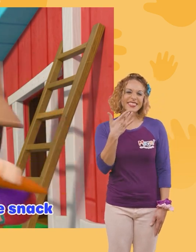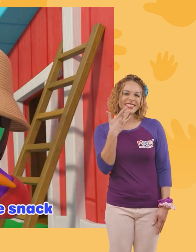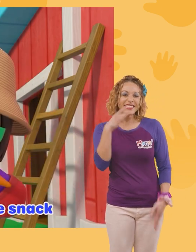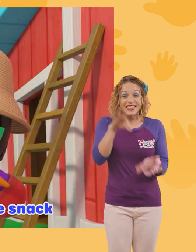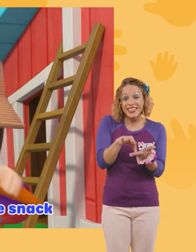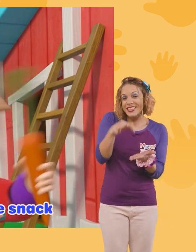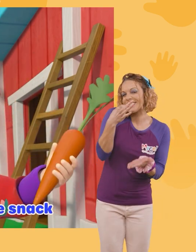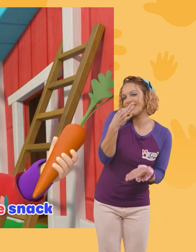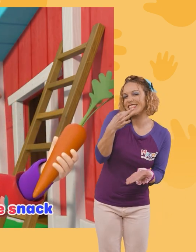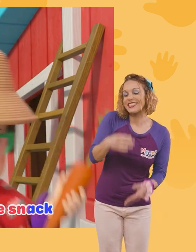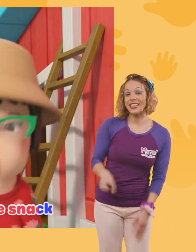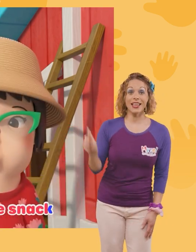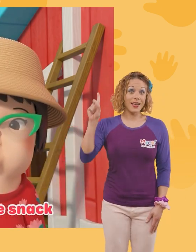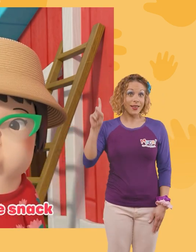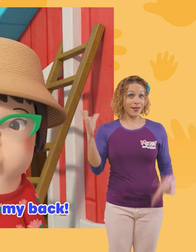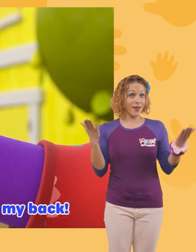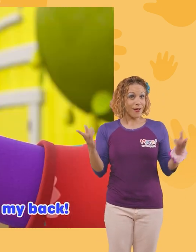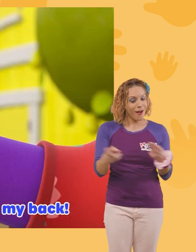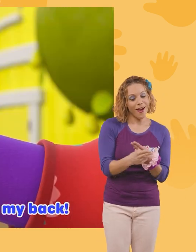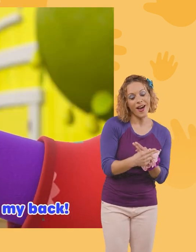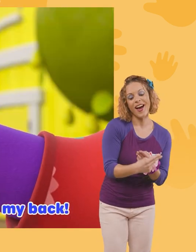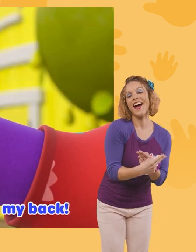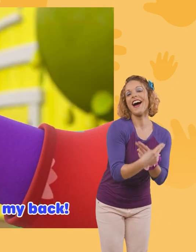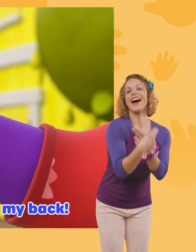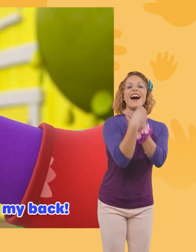carrot. My favorite snack.